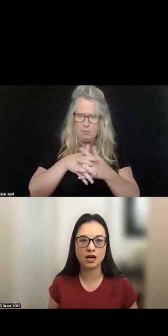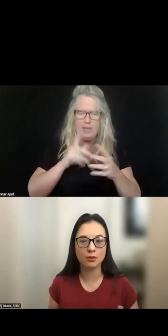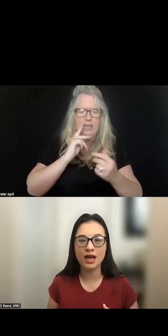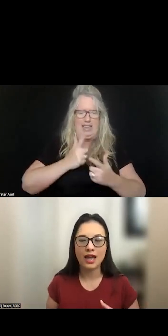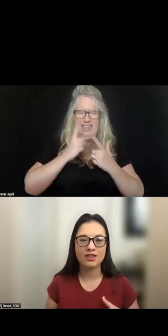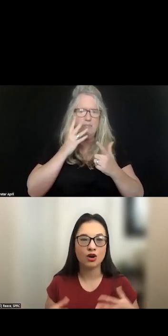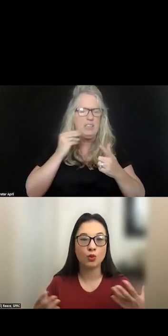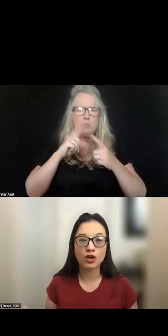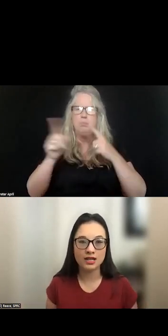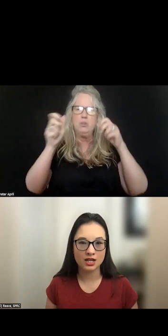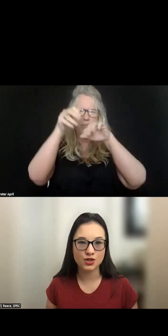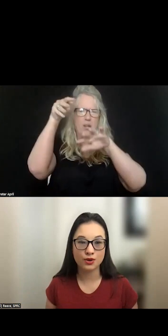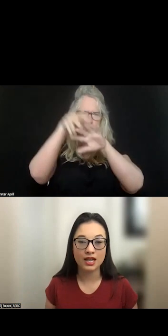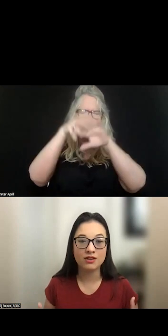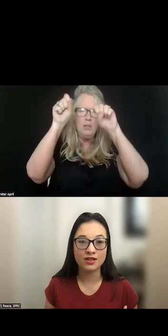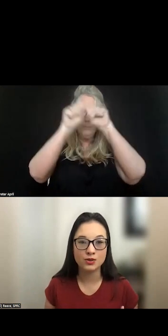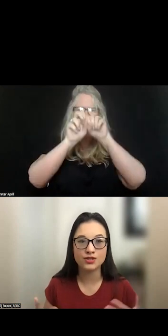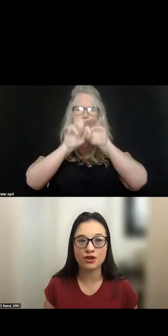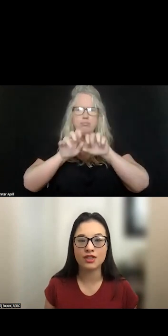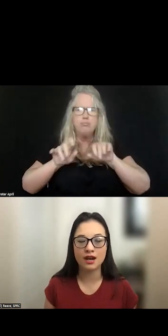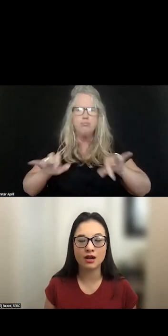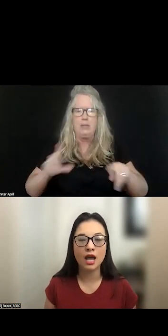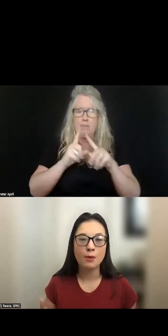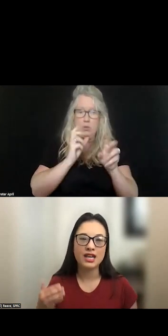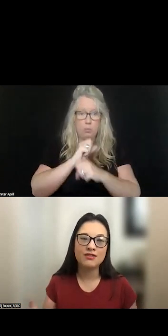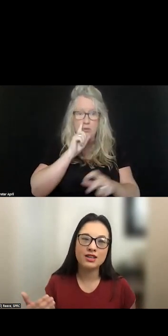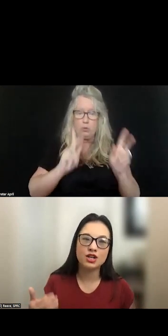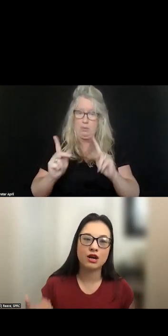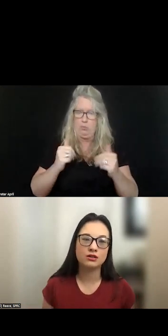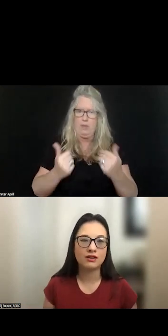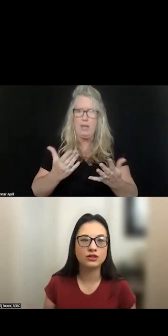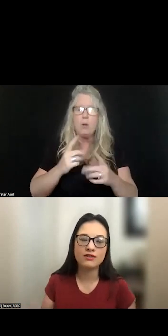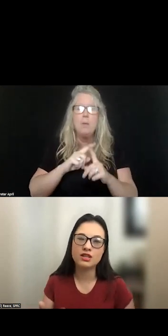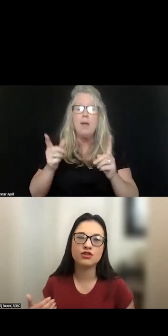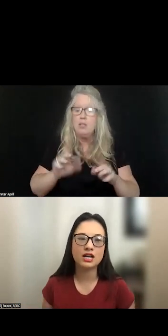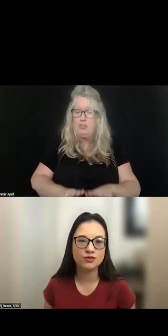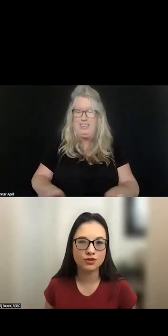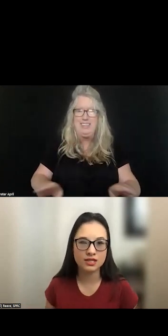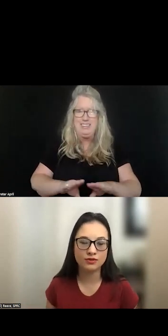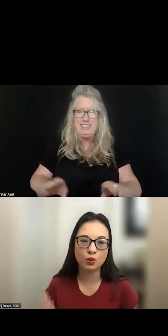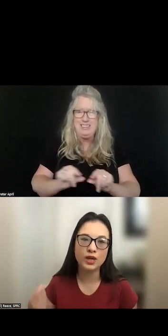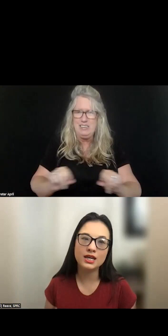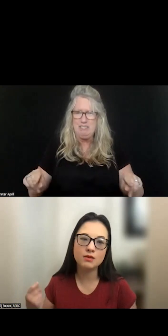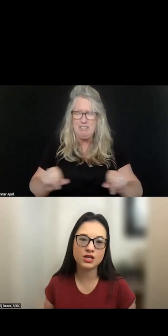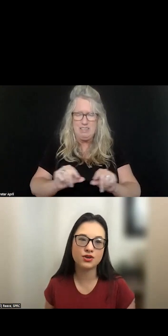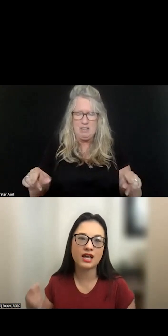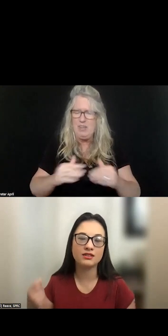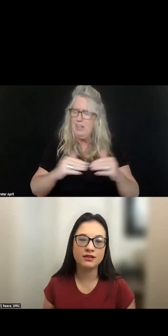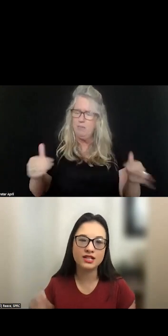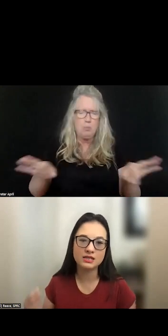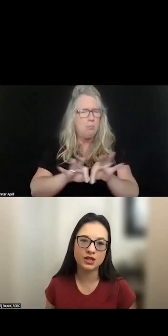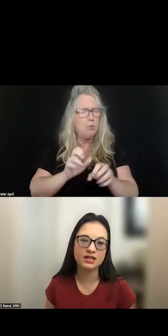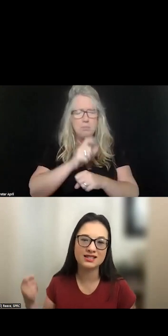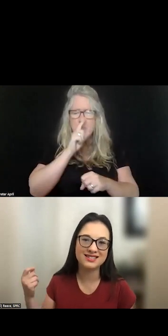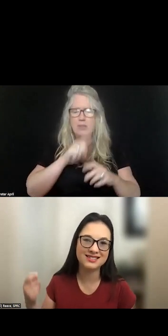very top, and they are working to ensure that individuals are there. But even at the ground level, even at the grassroots level, we need to make sure that